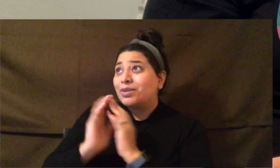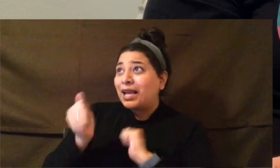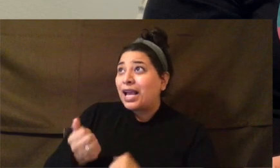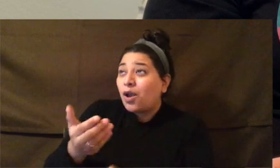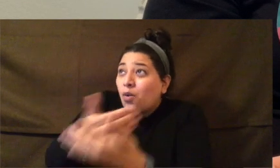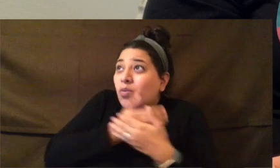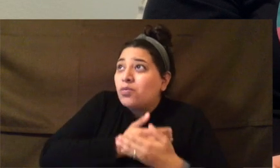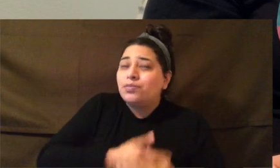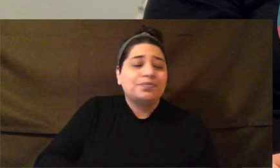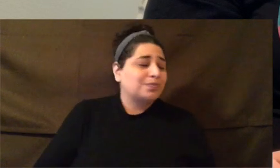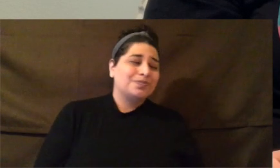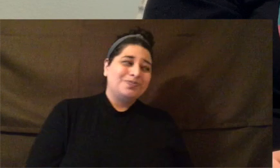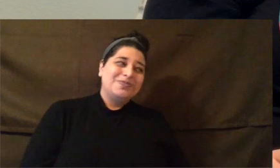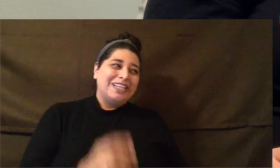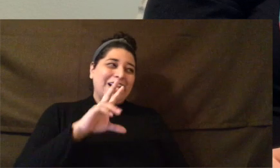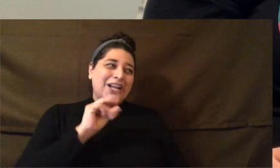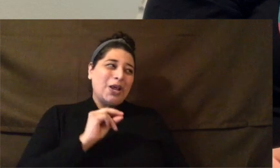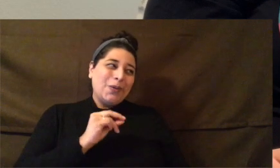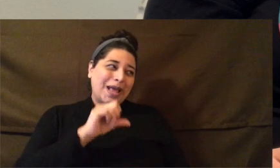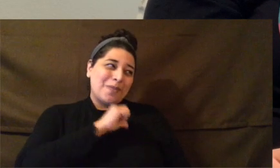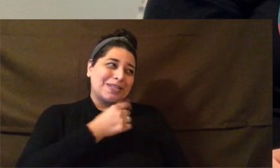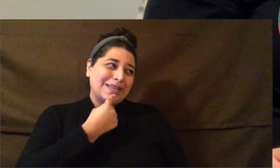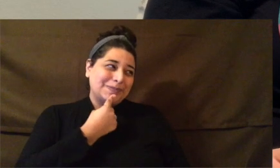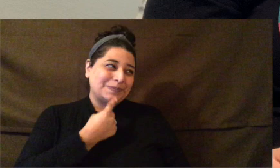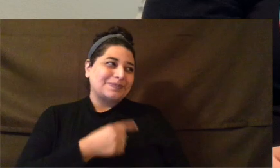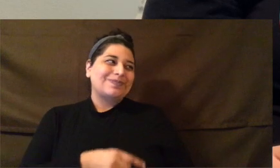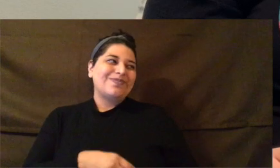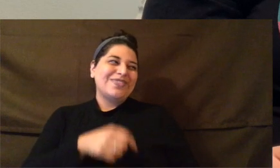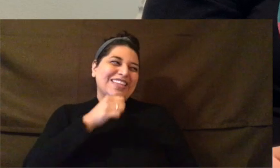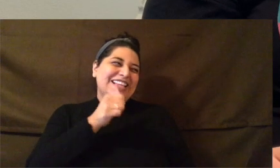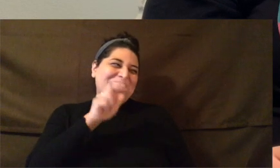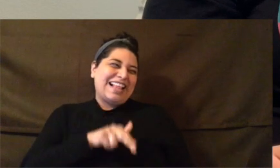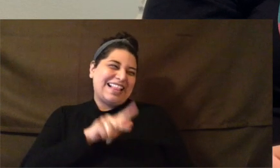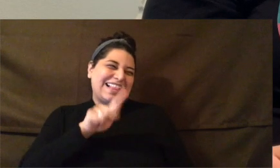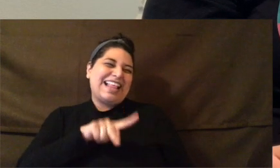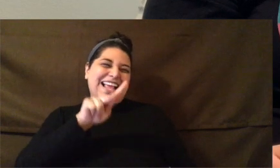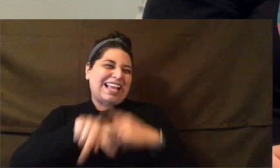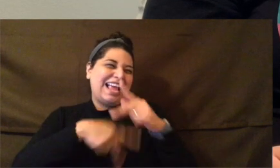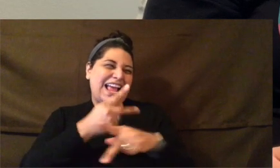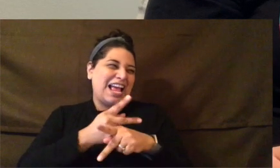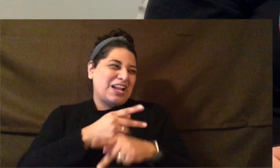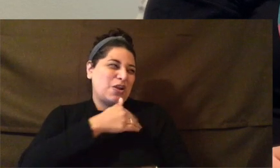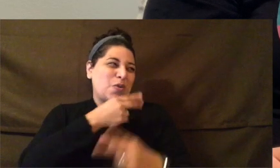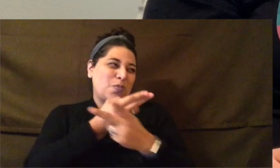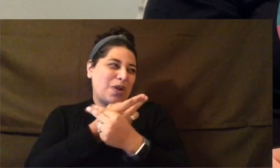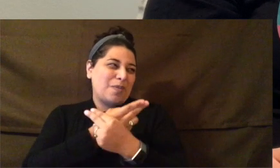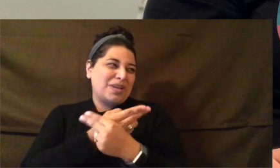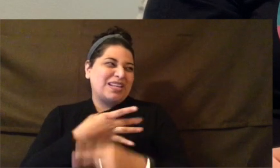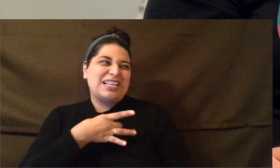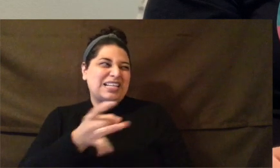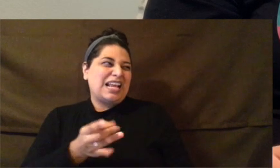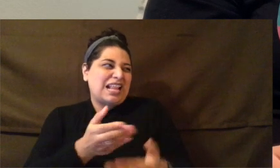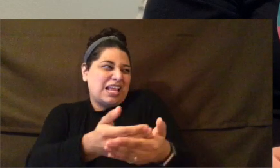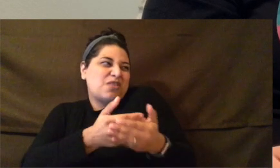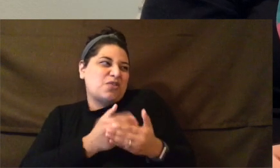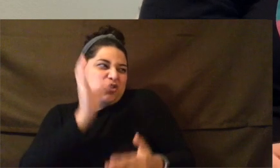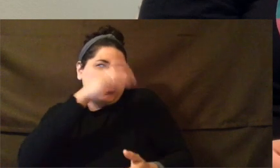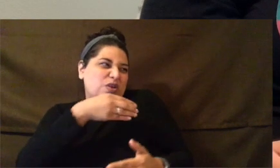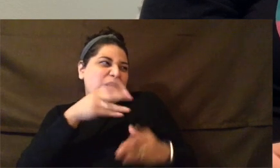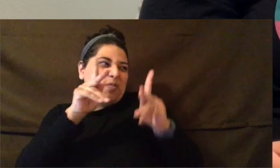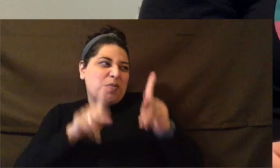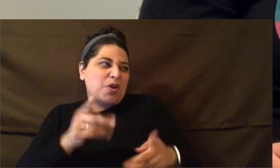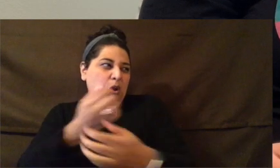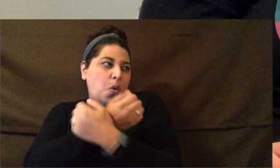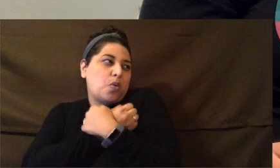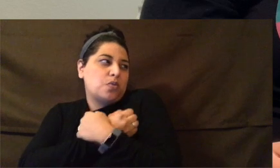asked Abilene if they might hold him. "No," said Abilene. "I'm afraid he's not that kind of rabbit who likes to be held by strangers."